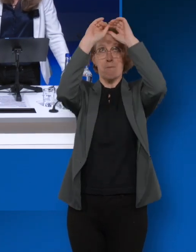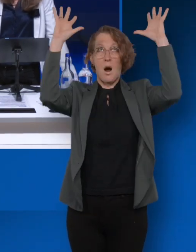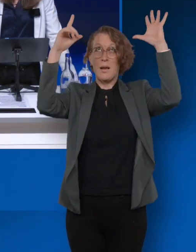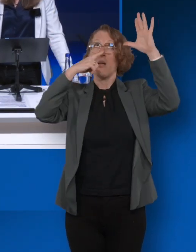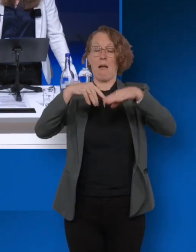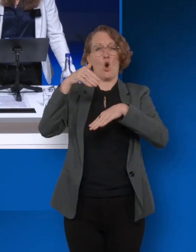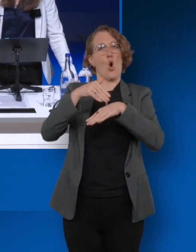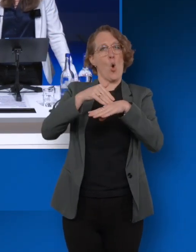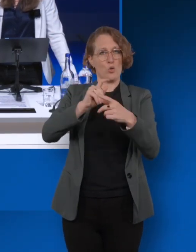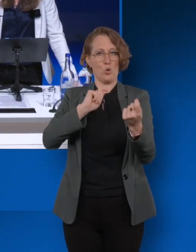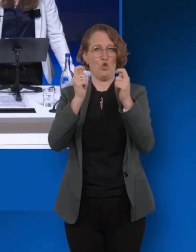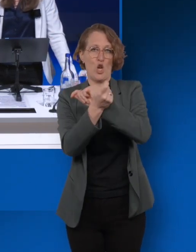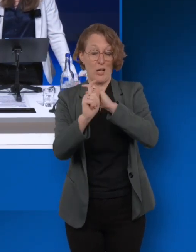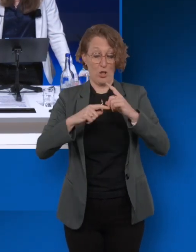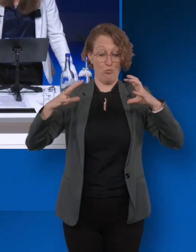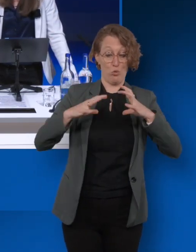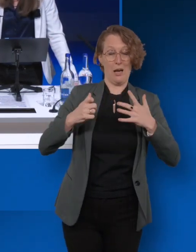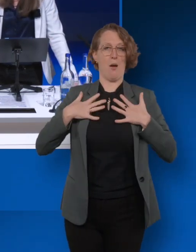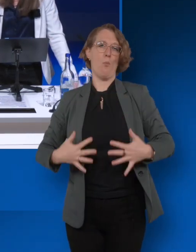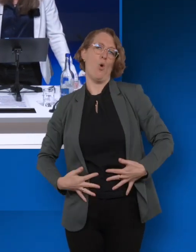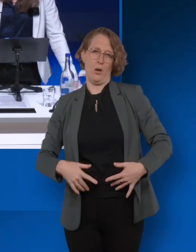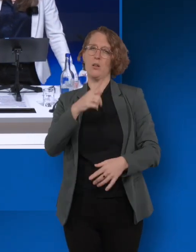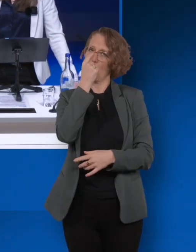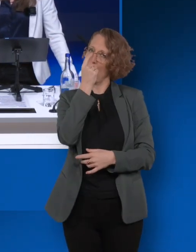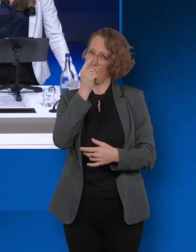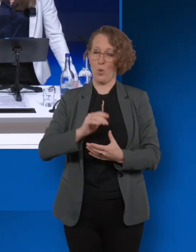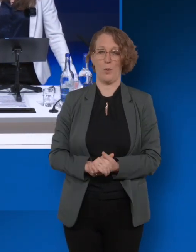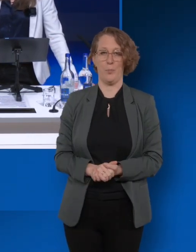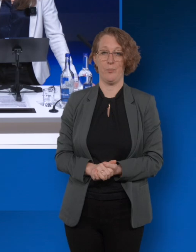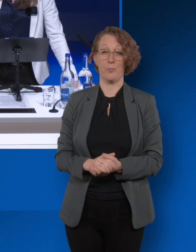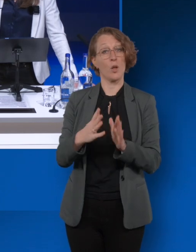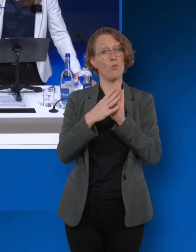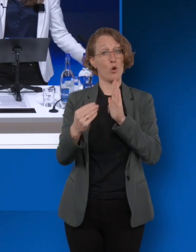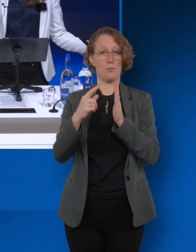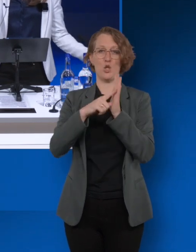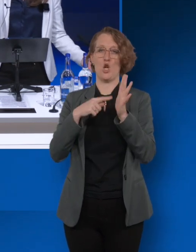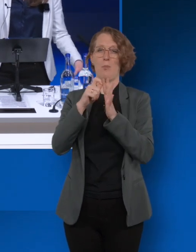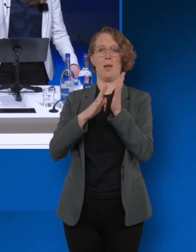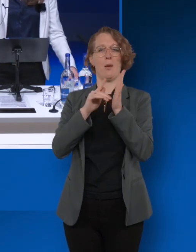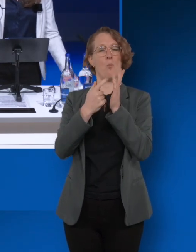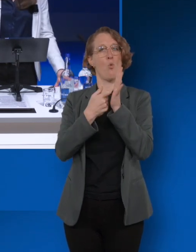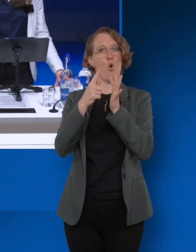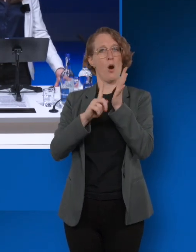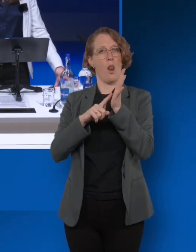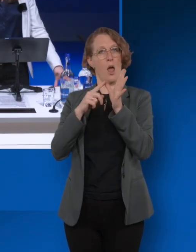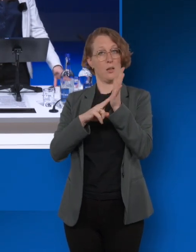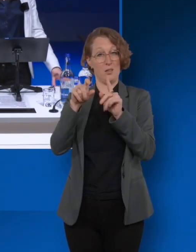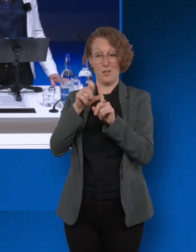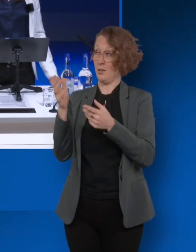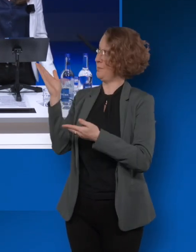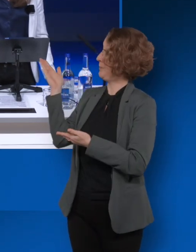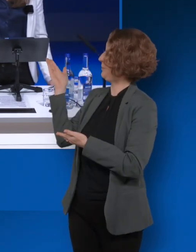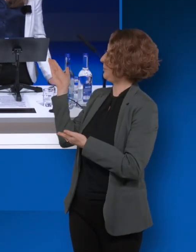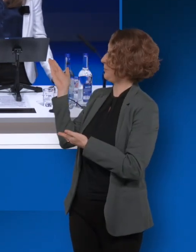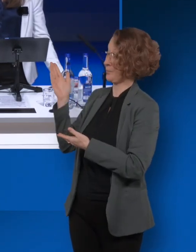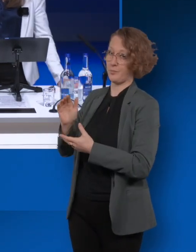causal change in the brain and body. For example, J.P. Moreland would say that the brain is a physical substance that